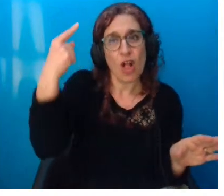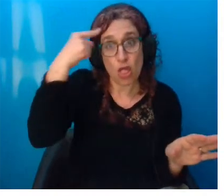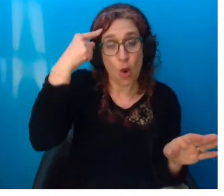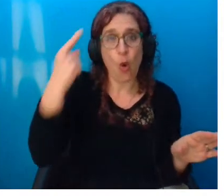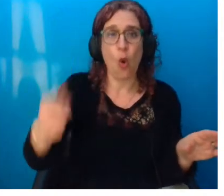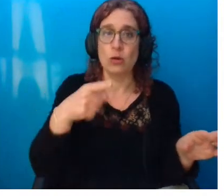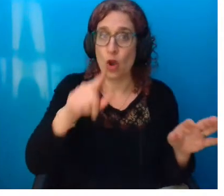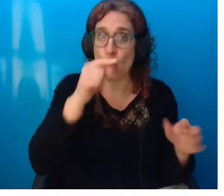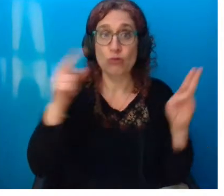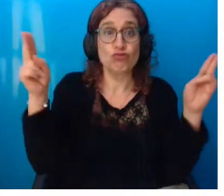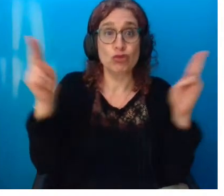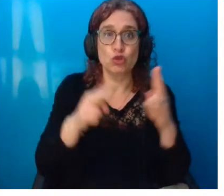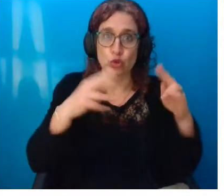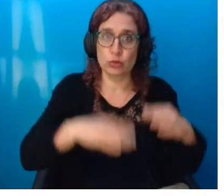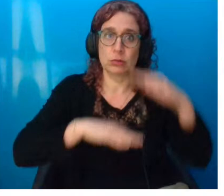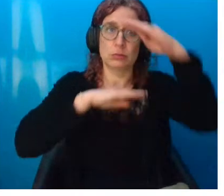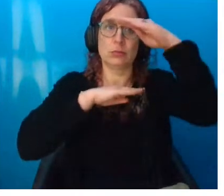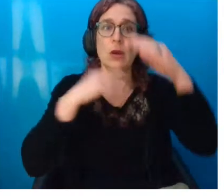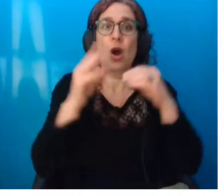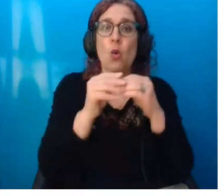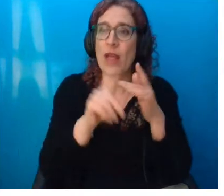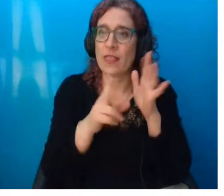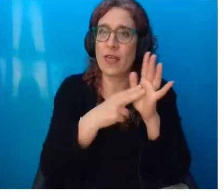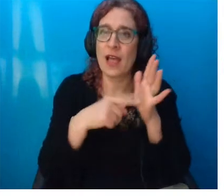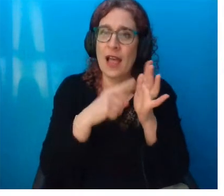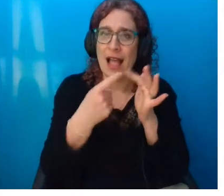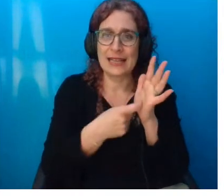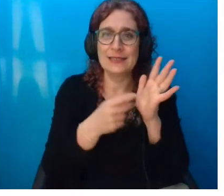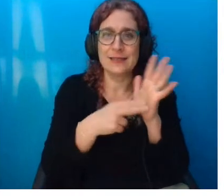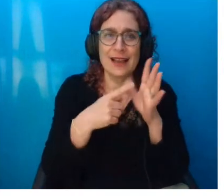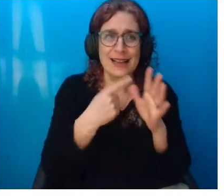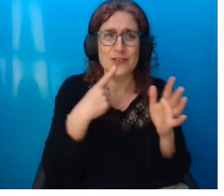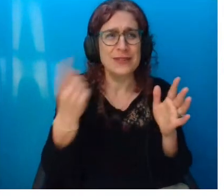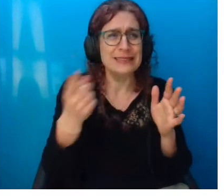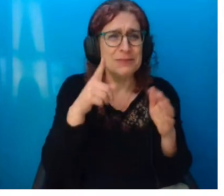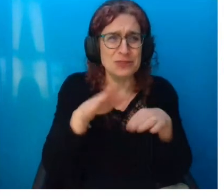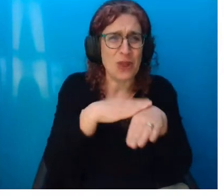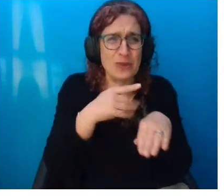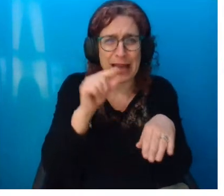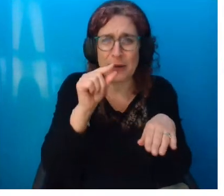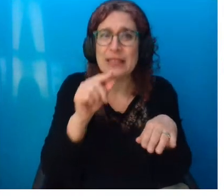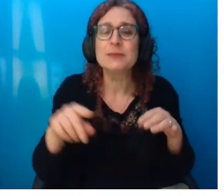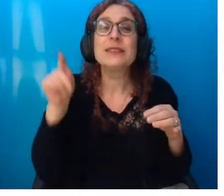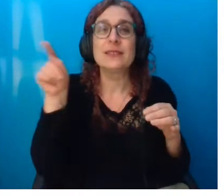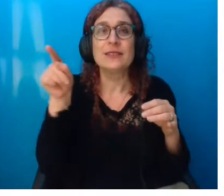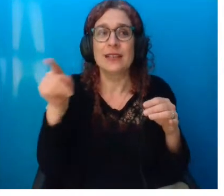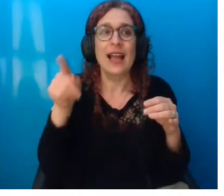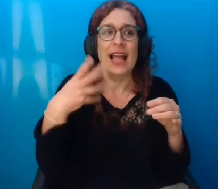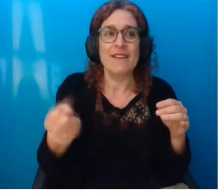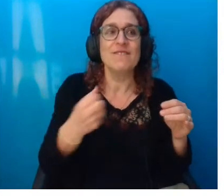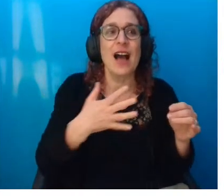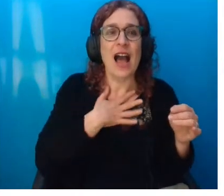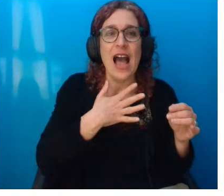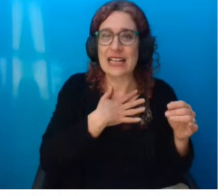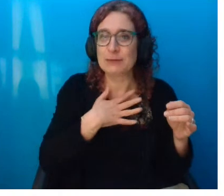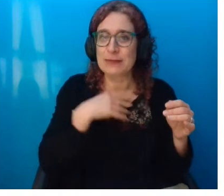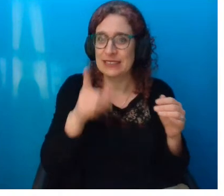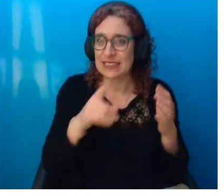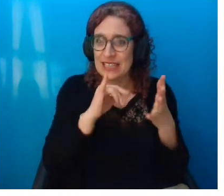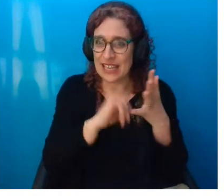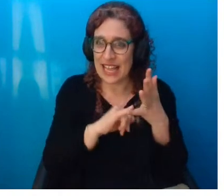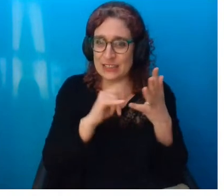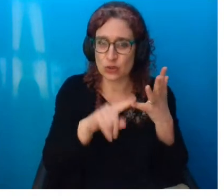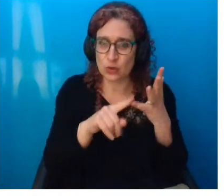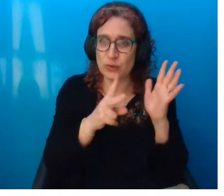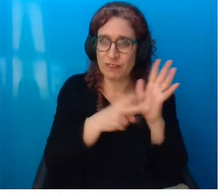airways with intranasal corticosteroids may improve asthma outcomes. And actually, it showed that the FEV1